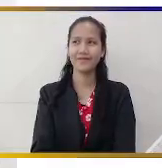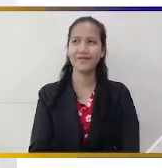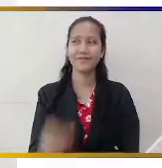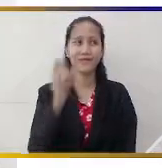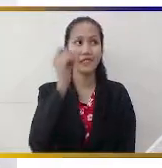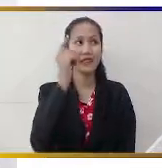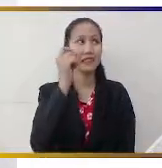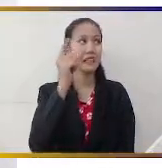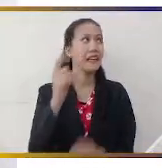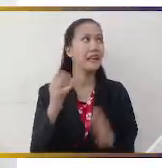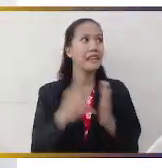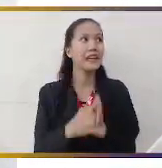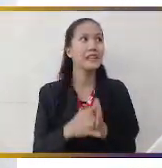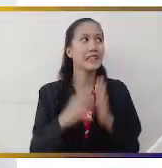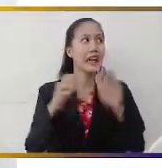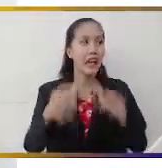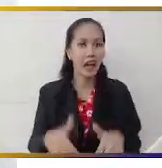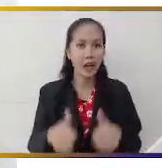Amen.